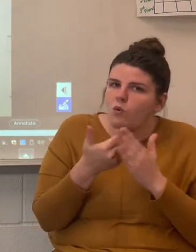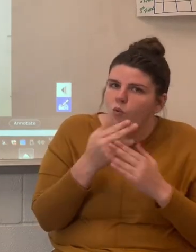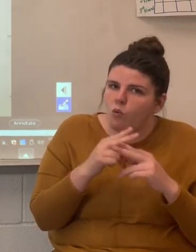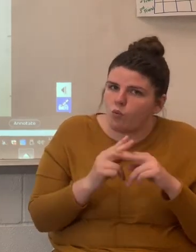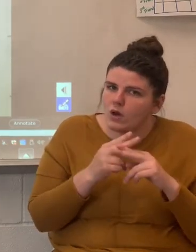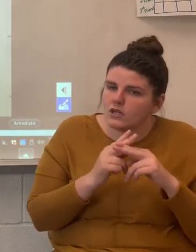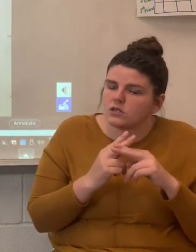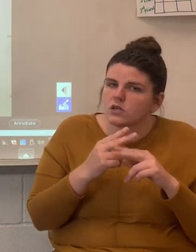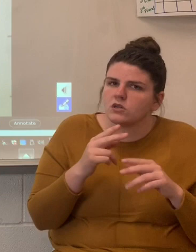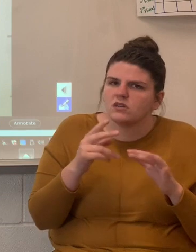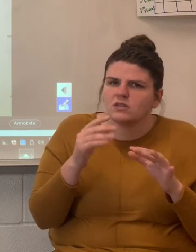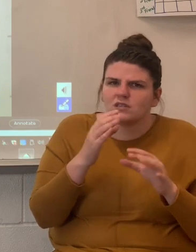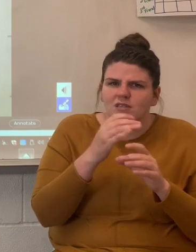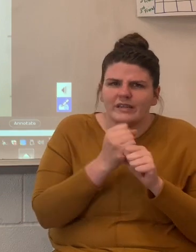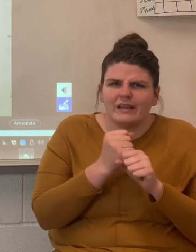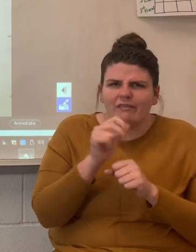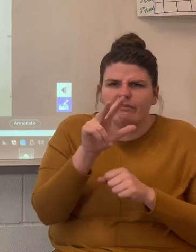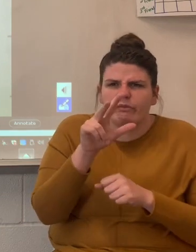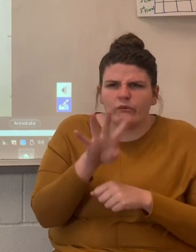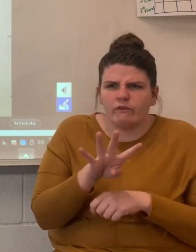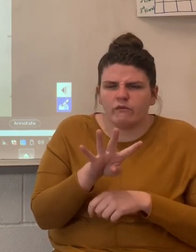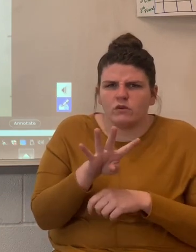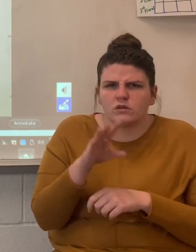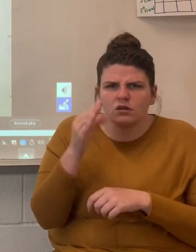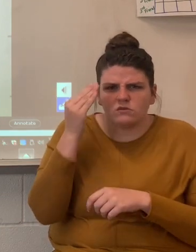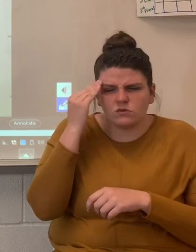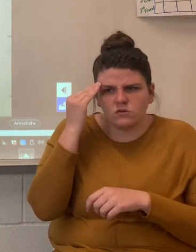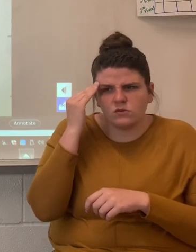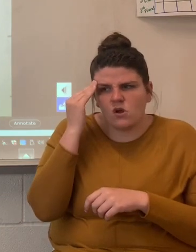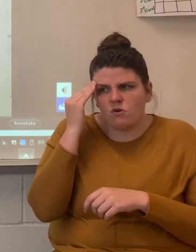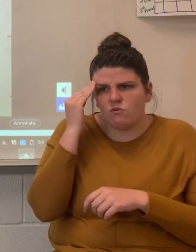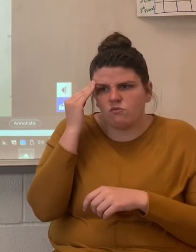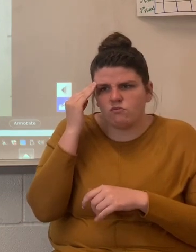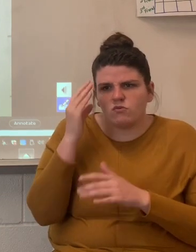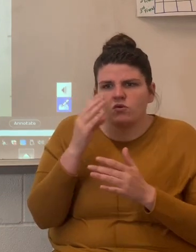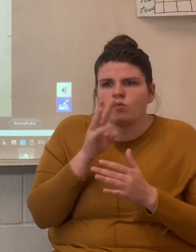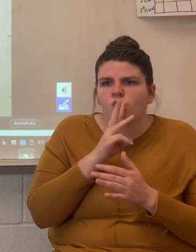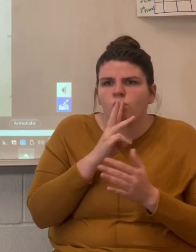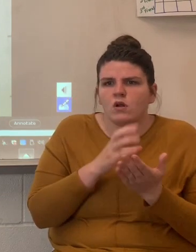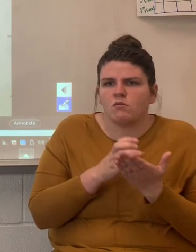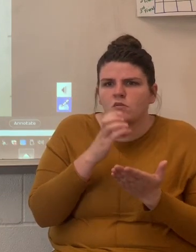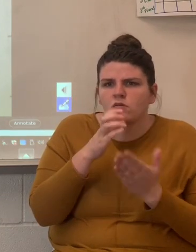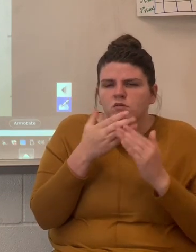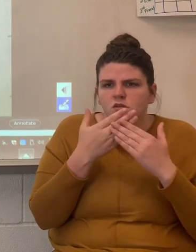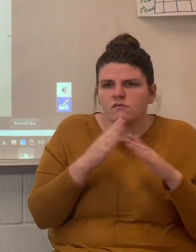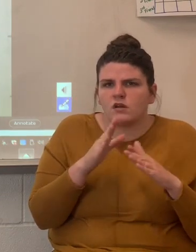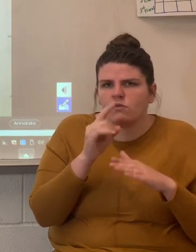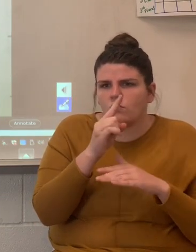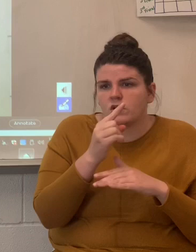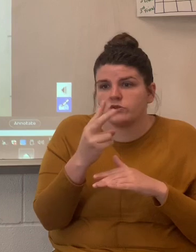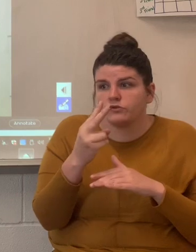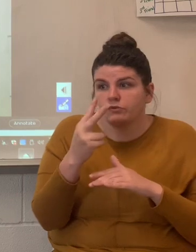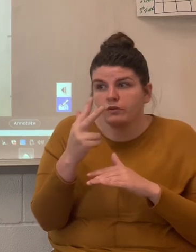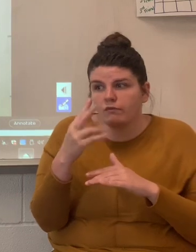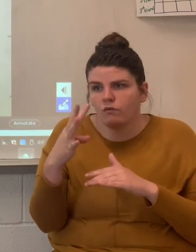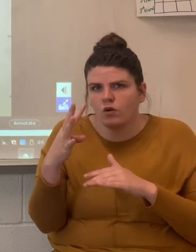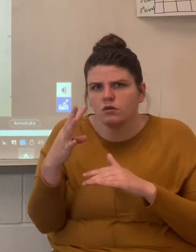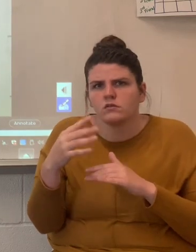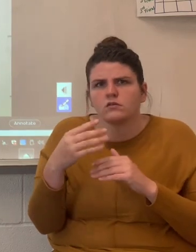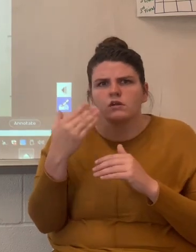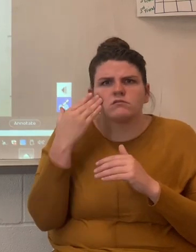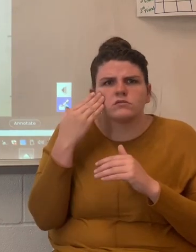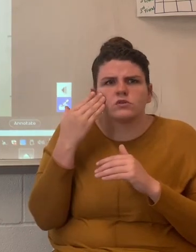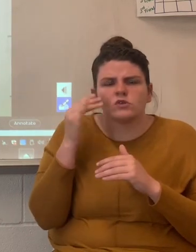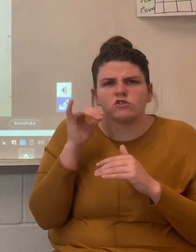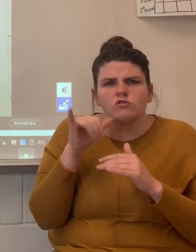to get to my 3/4, I know that each one of these is divided 1, 2, 3, 4 for my denominator to be 4.